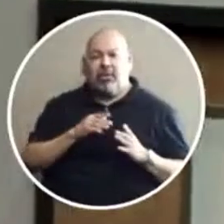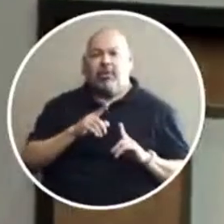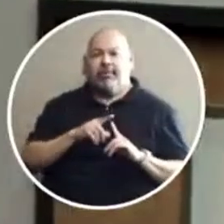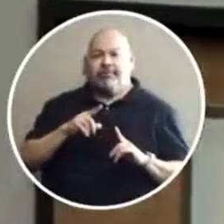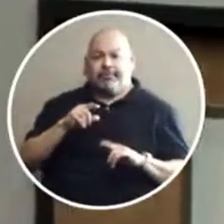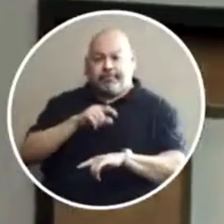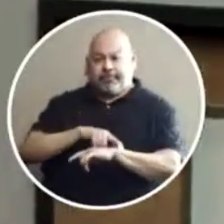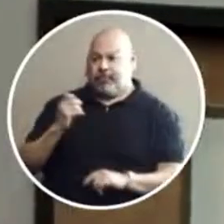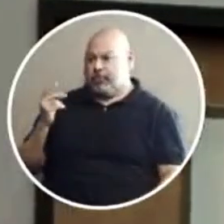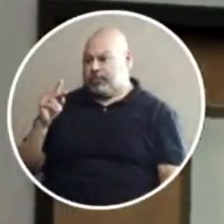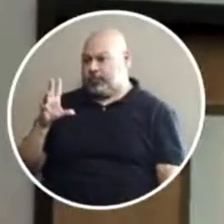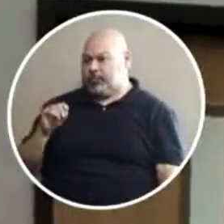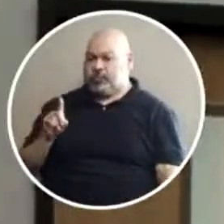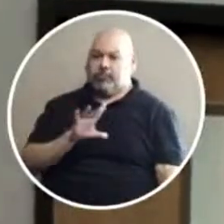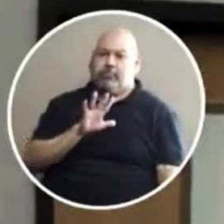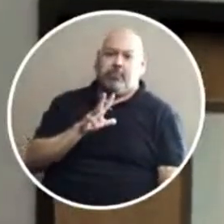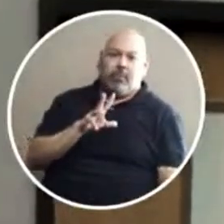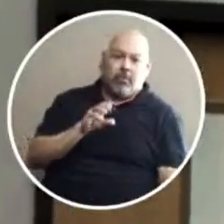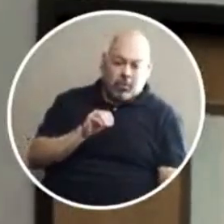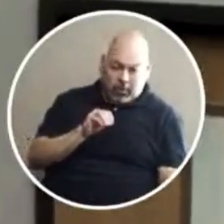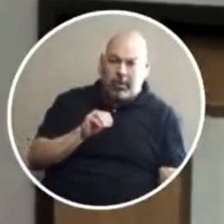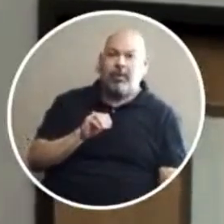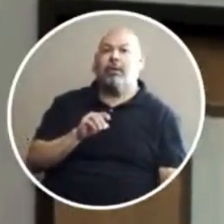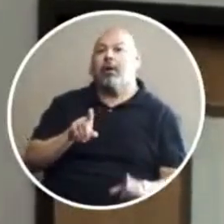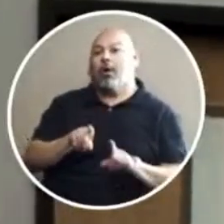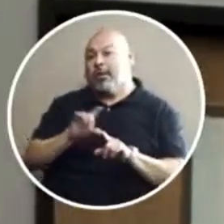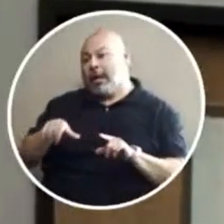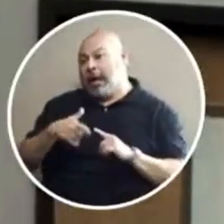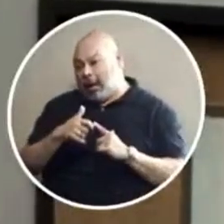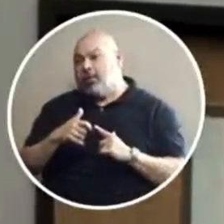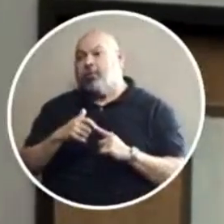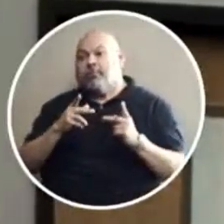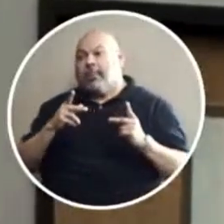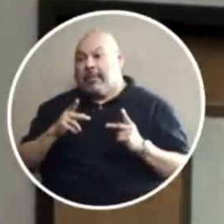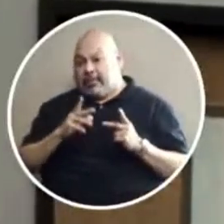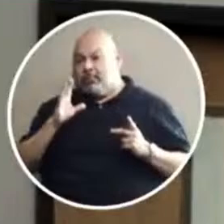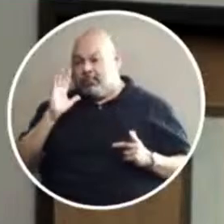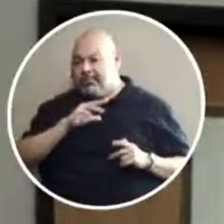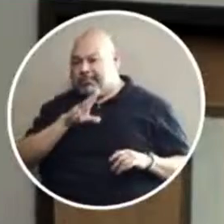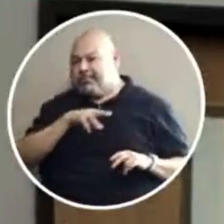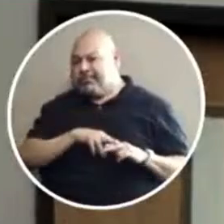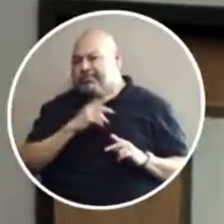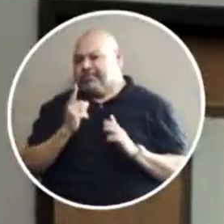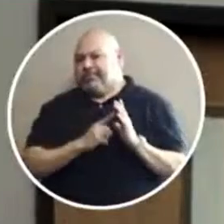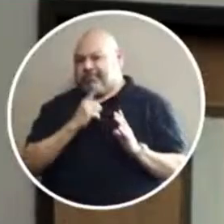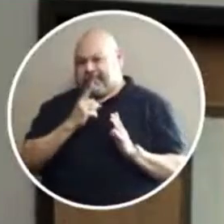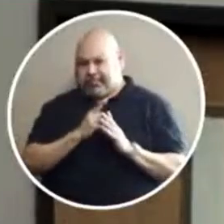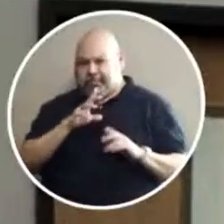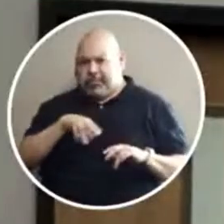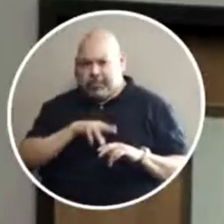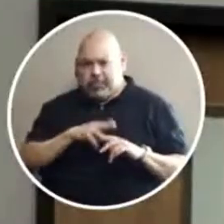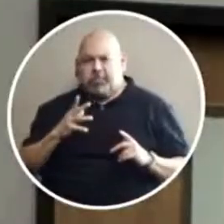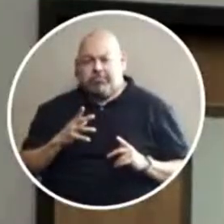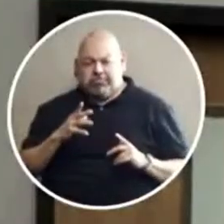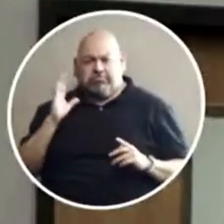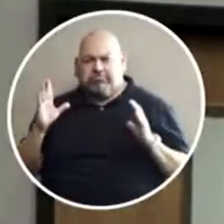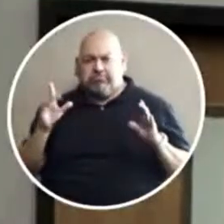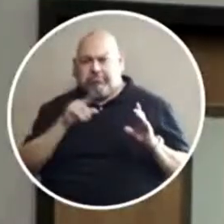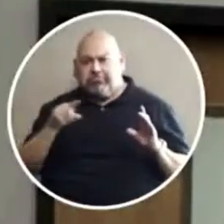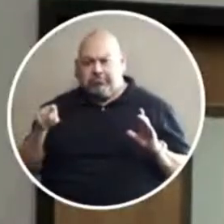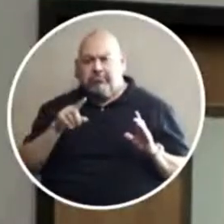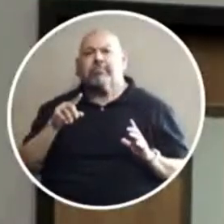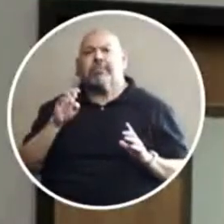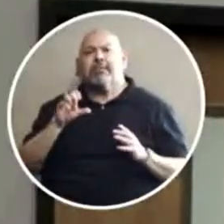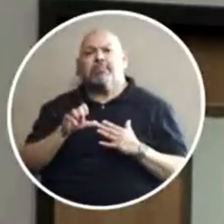from 12:30 to 5:30. All the other state sites will remain their normal operating hours, so please